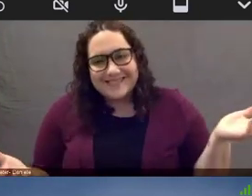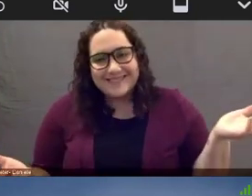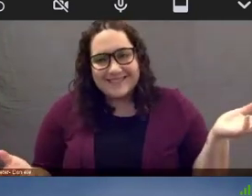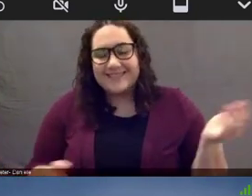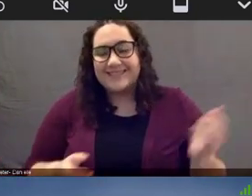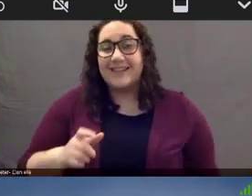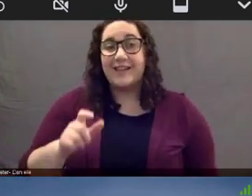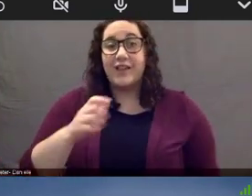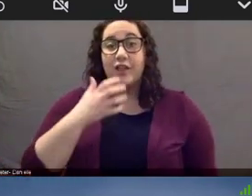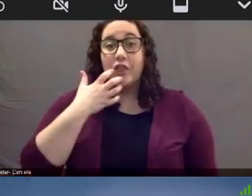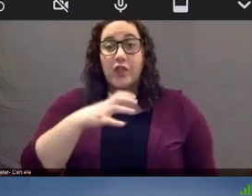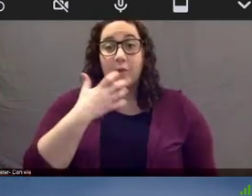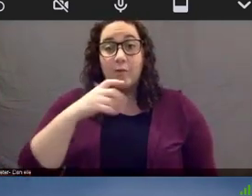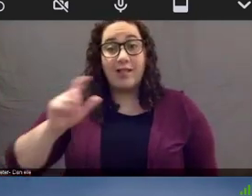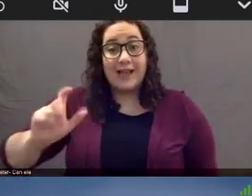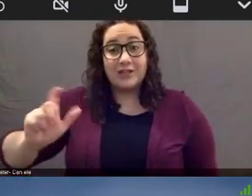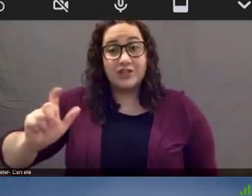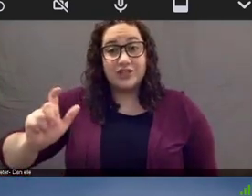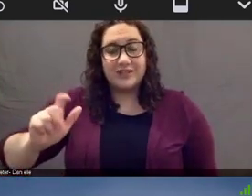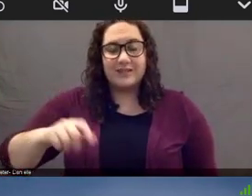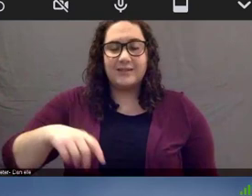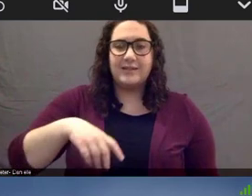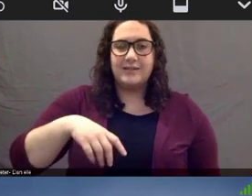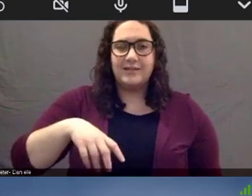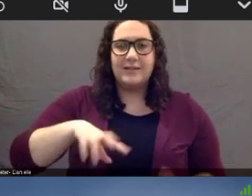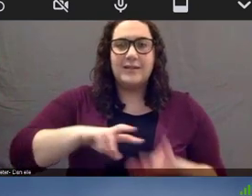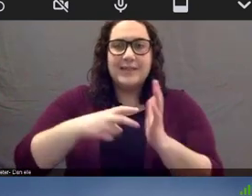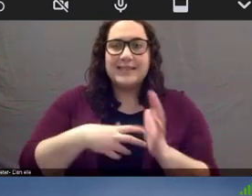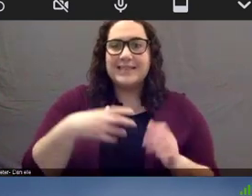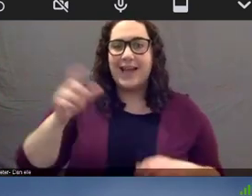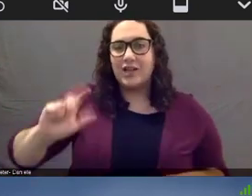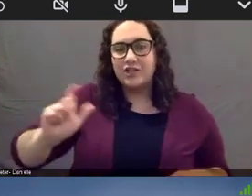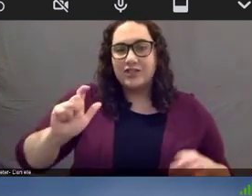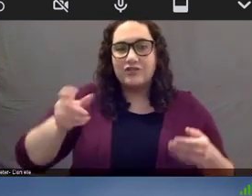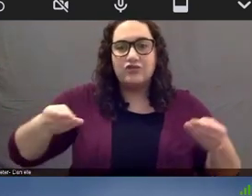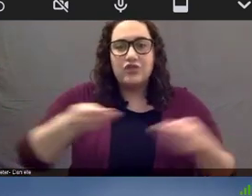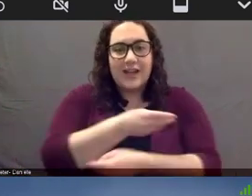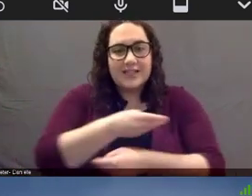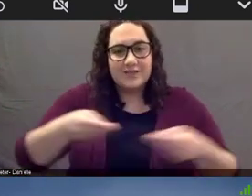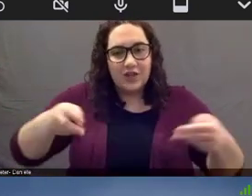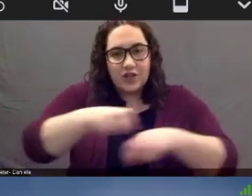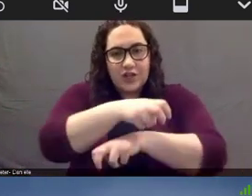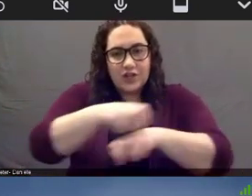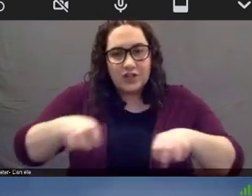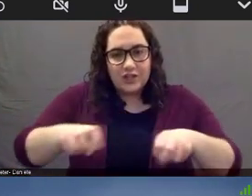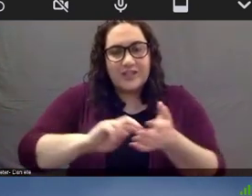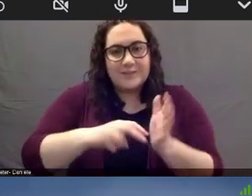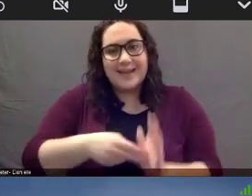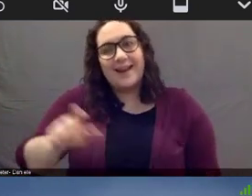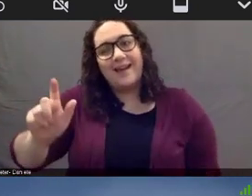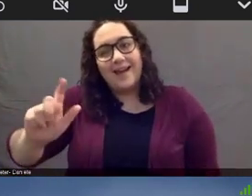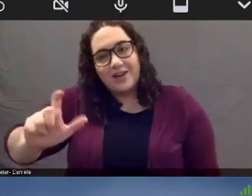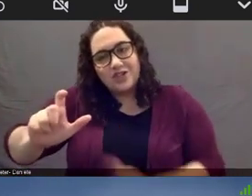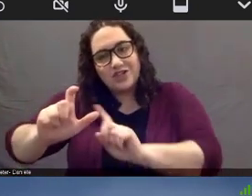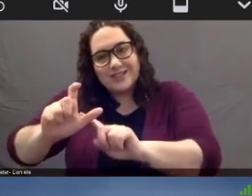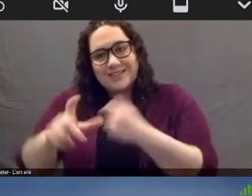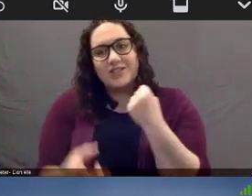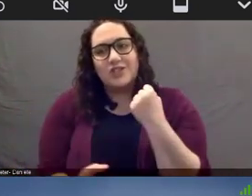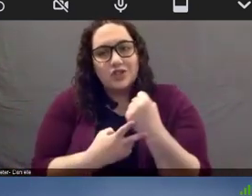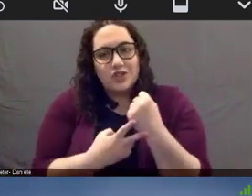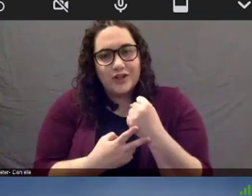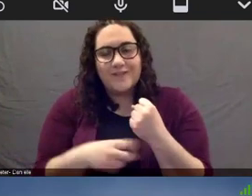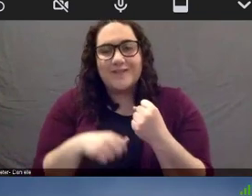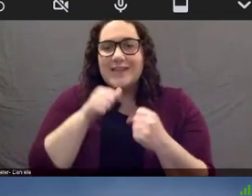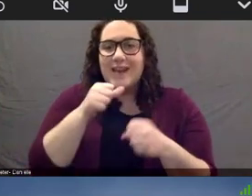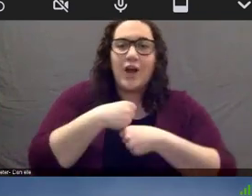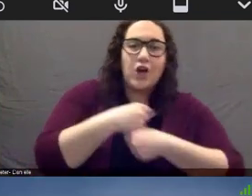transfer, so energy has to be conserved. But I think the other thing, when I look back on my heat transfer class that I took as an undergraduate, I feel